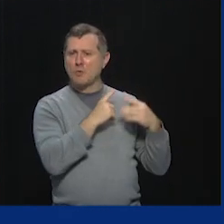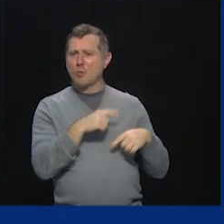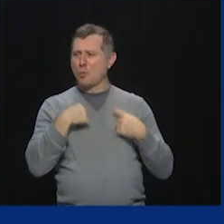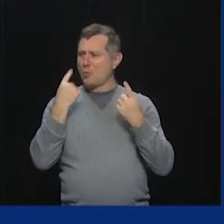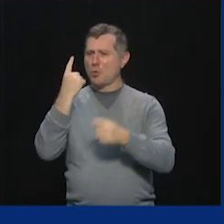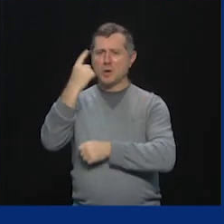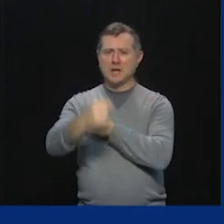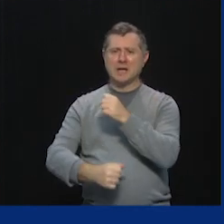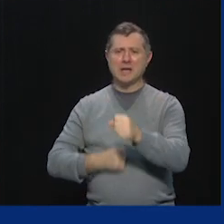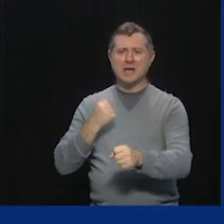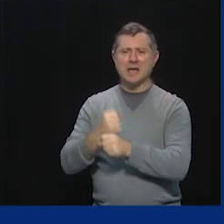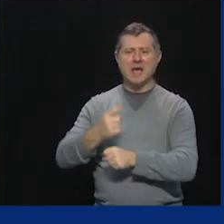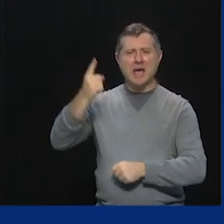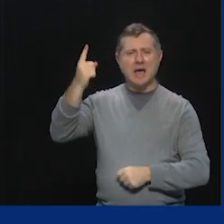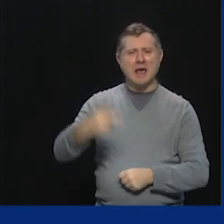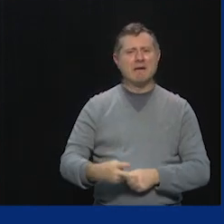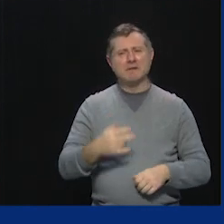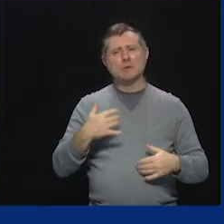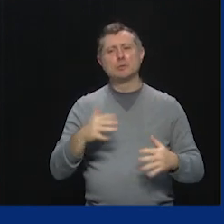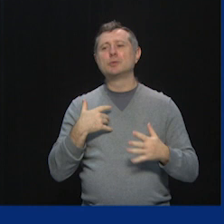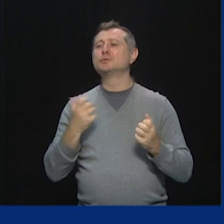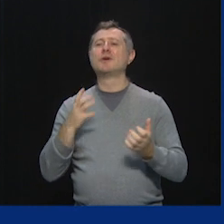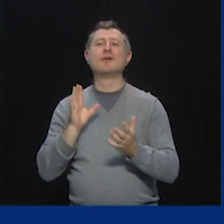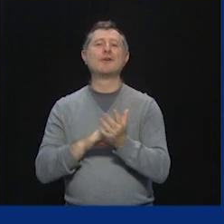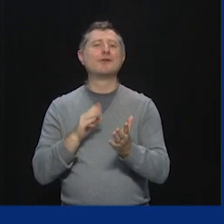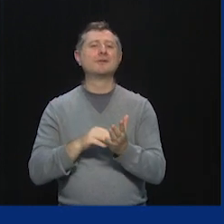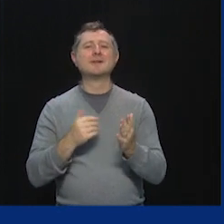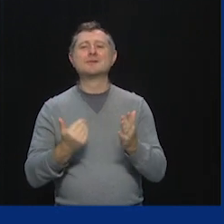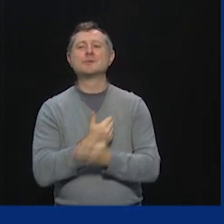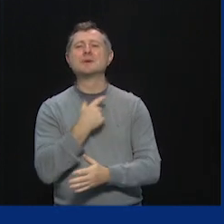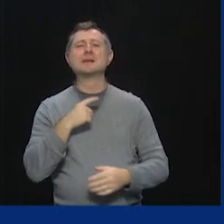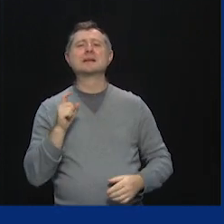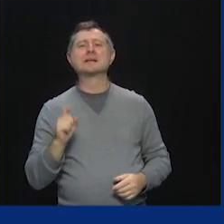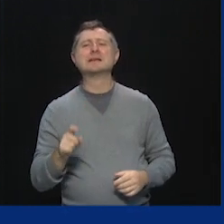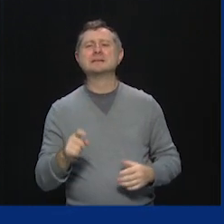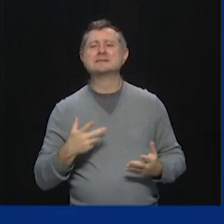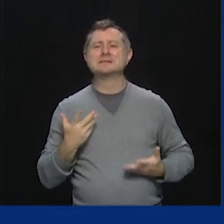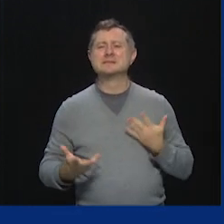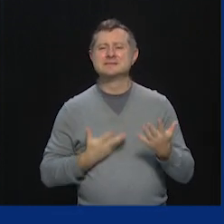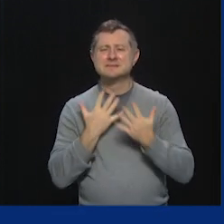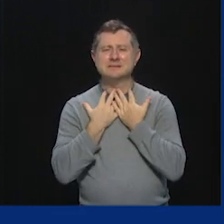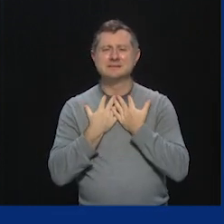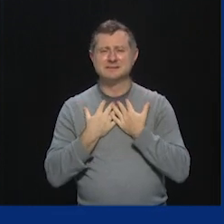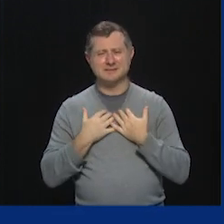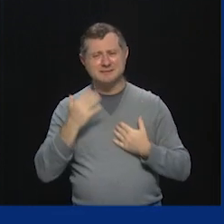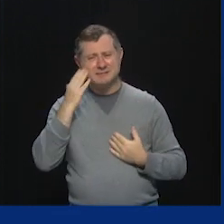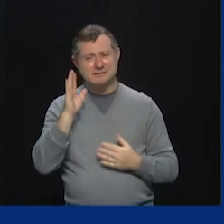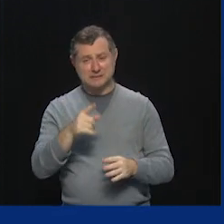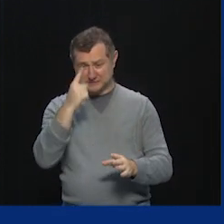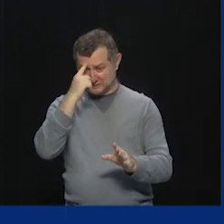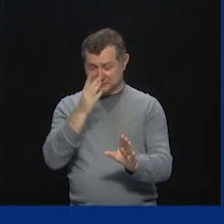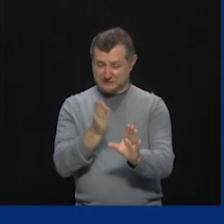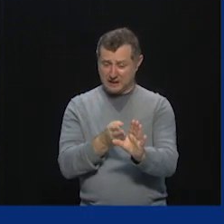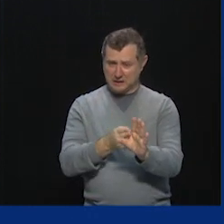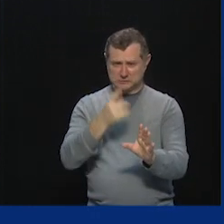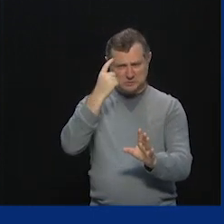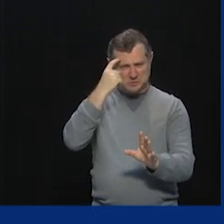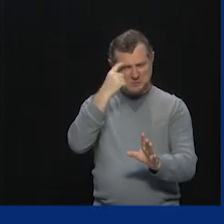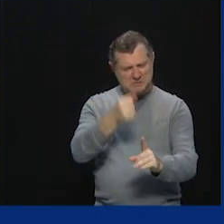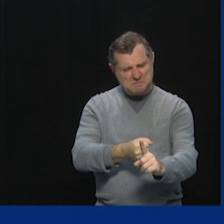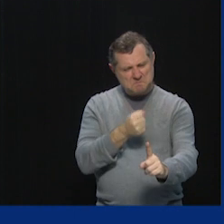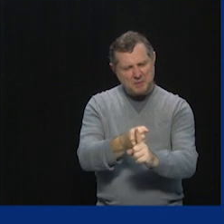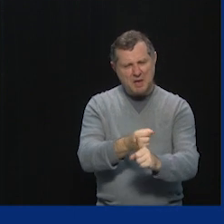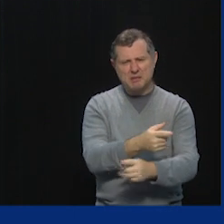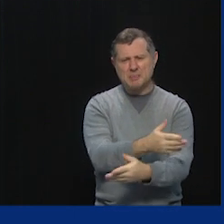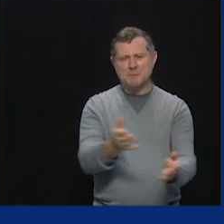start learning again. And that's something that is so desperately needed, and the psychological impacts on these children has been dire. It really is.